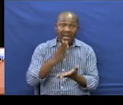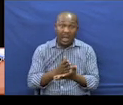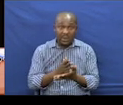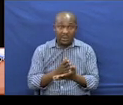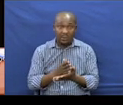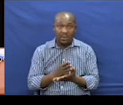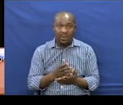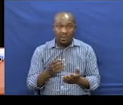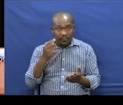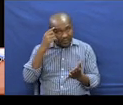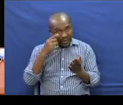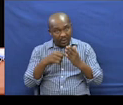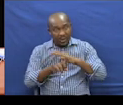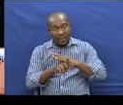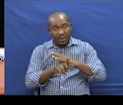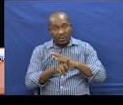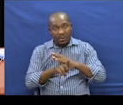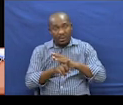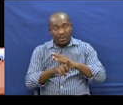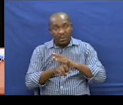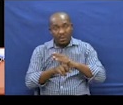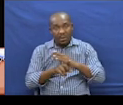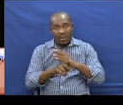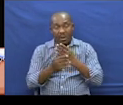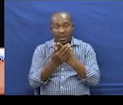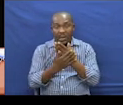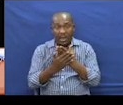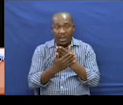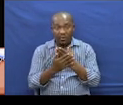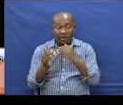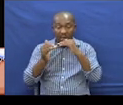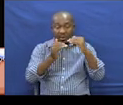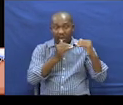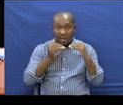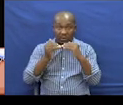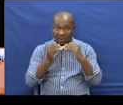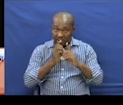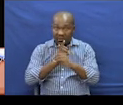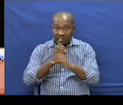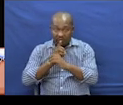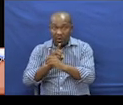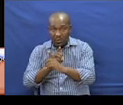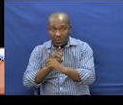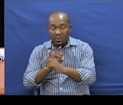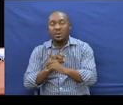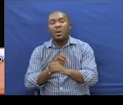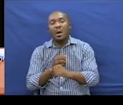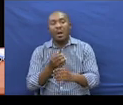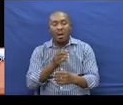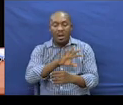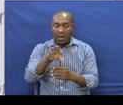that always the government will observe the rights of the people. Always